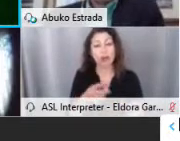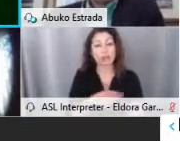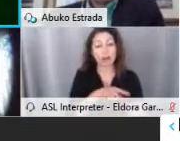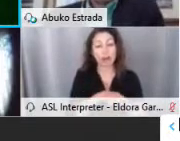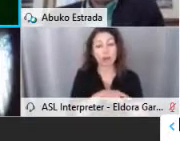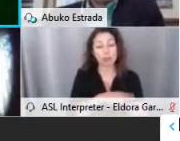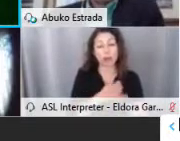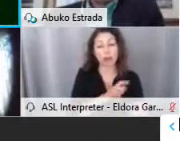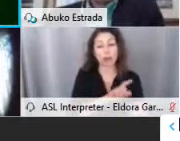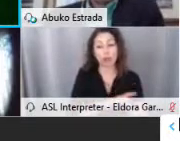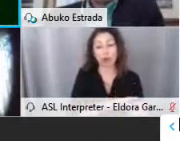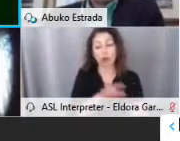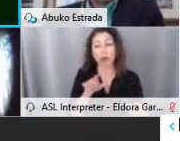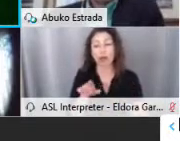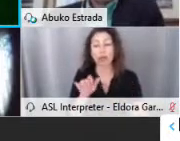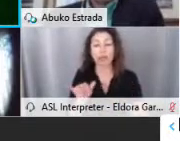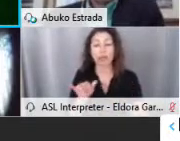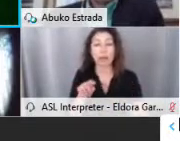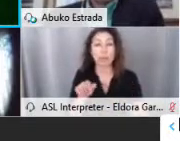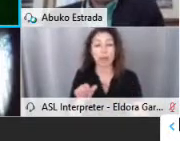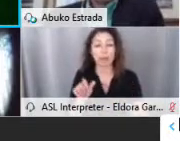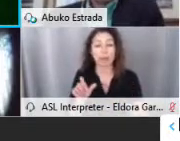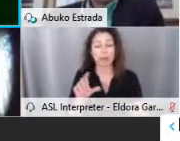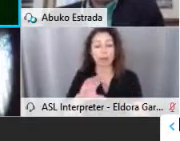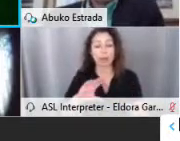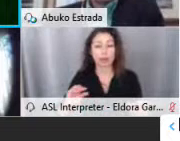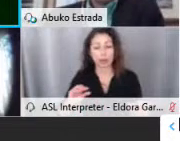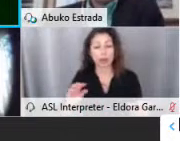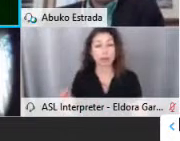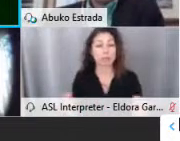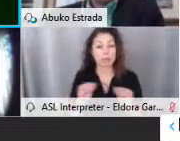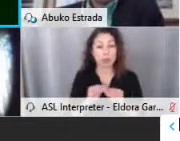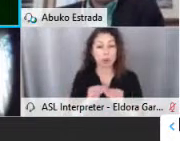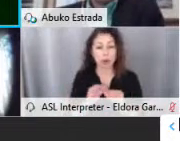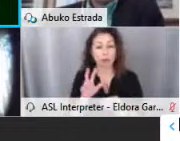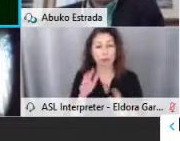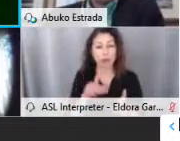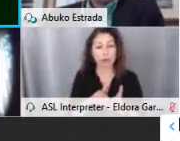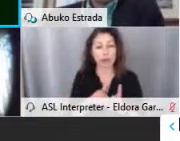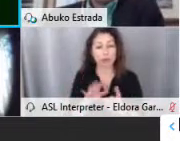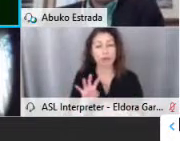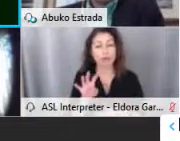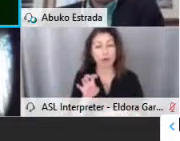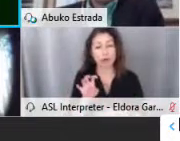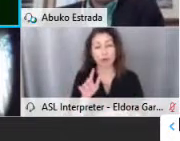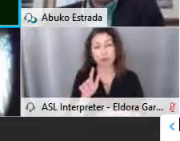2, those premium payments would be reduced further to